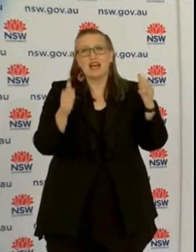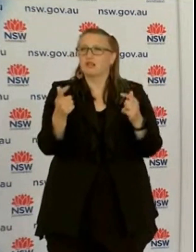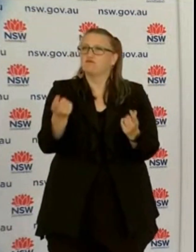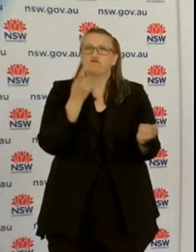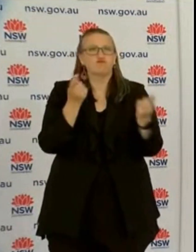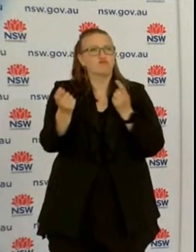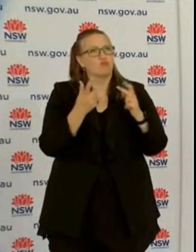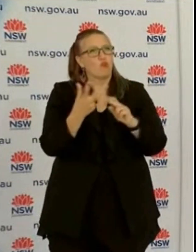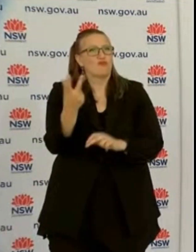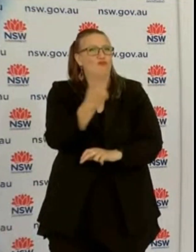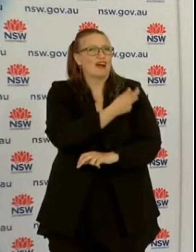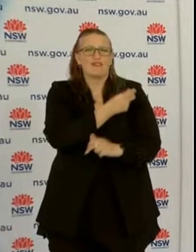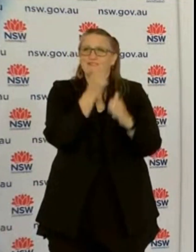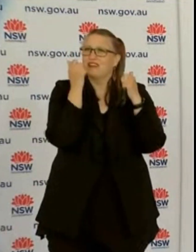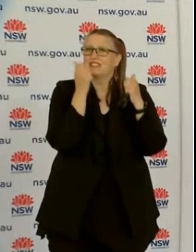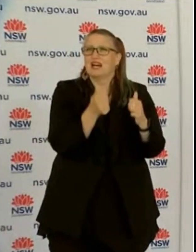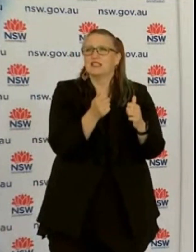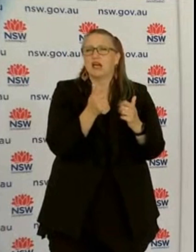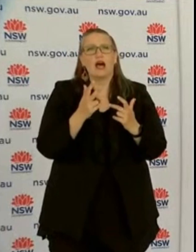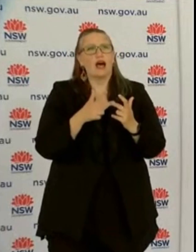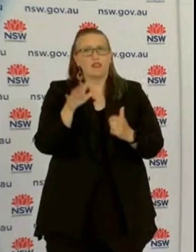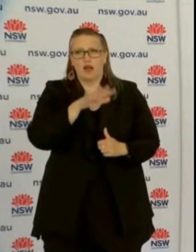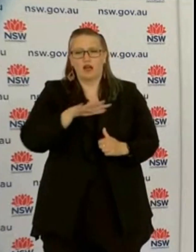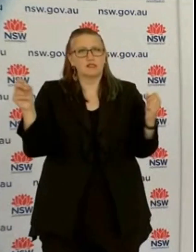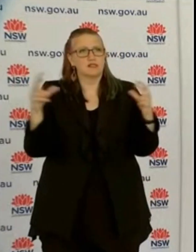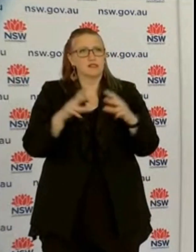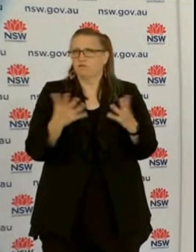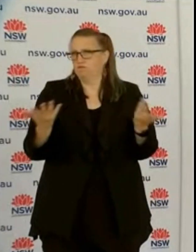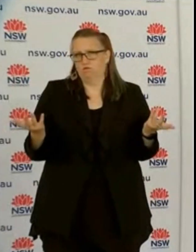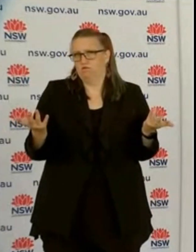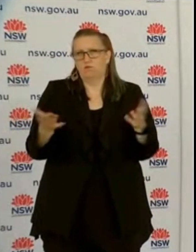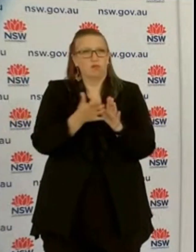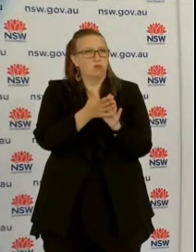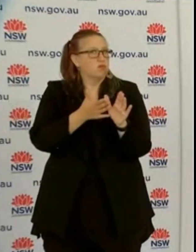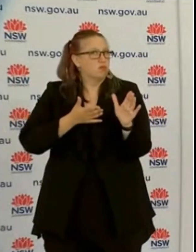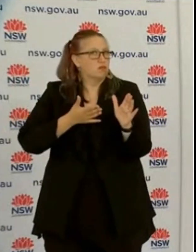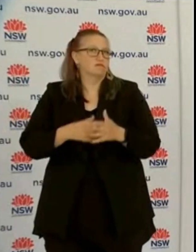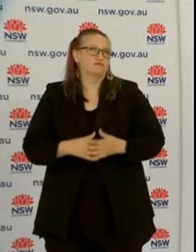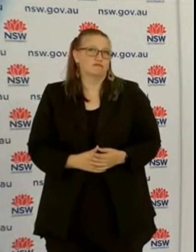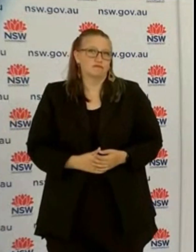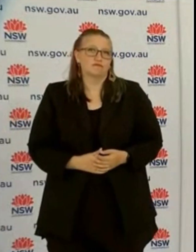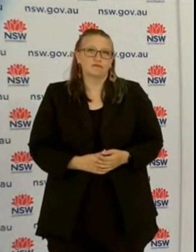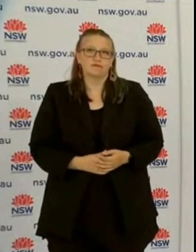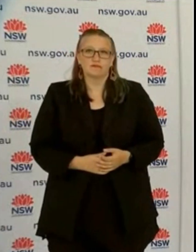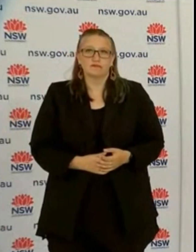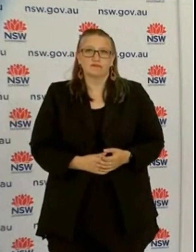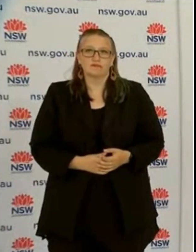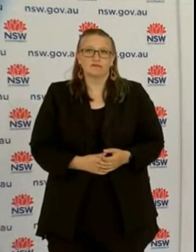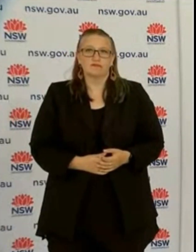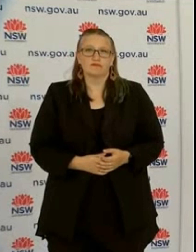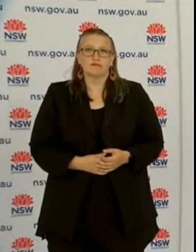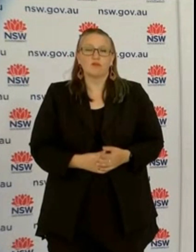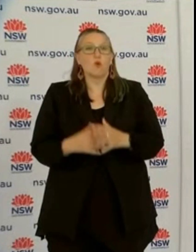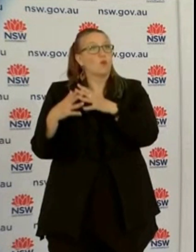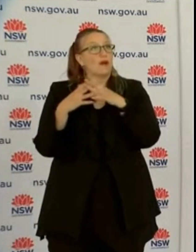Sydney that we'd like to see the vaccination rates go up, and Dr. Gow will call some of those areas up. And there are also areas where they join